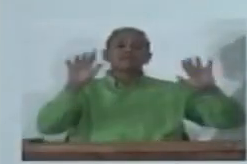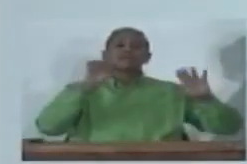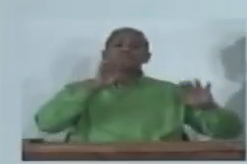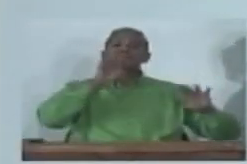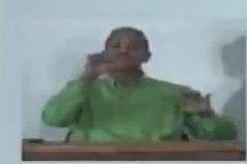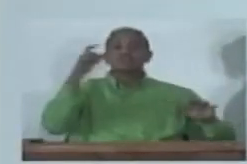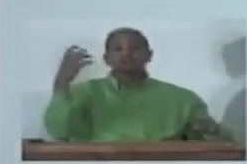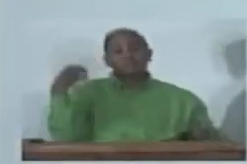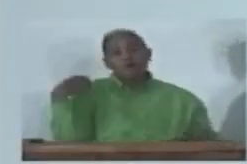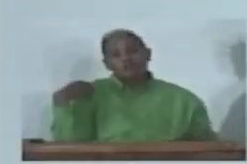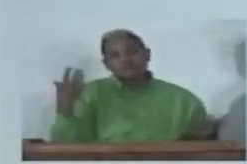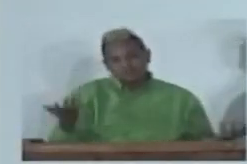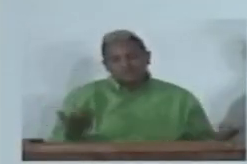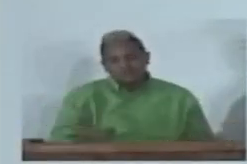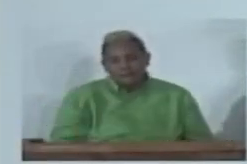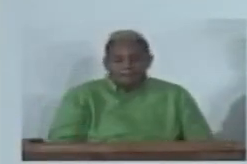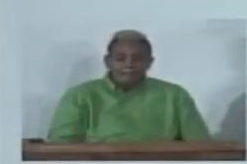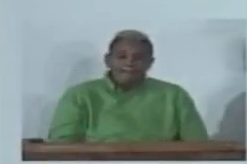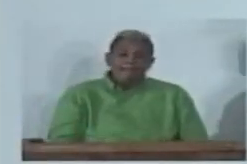Mr. President.